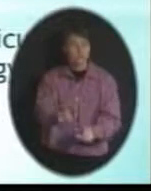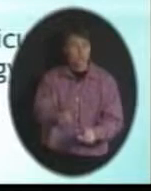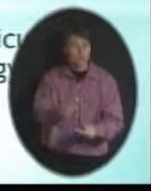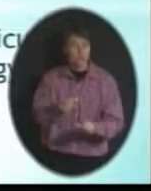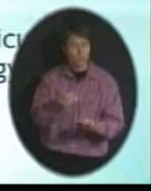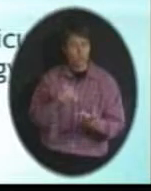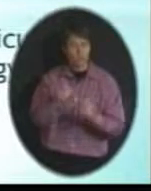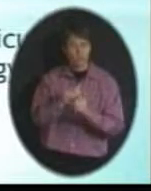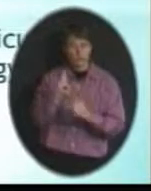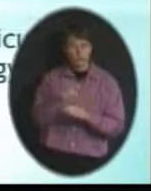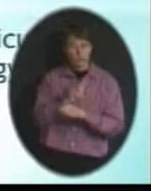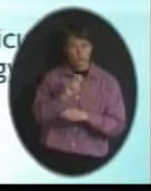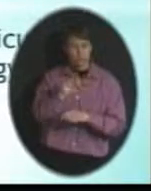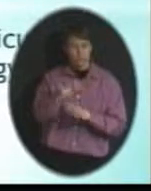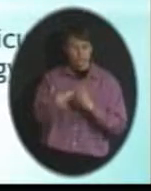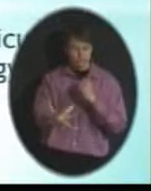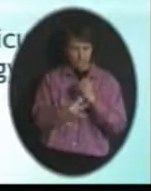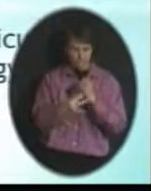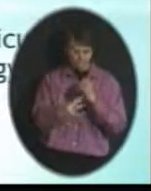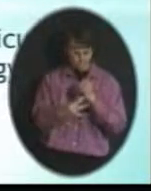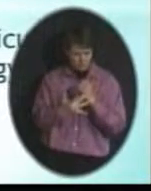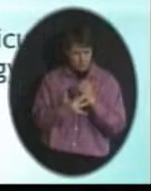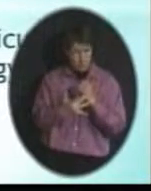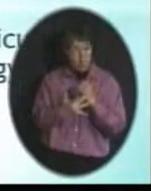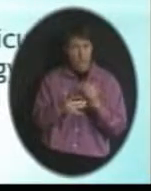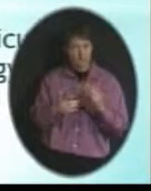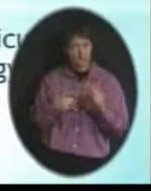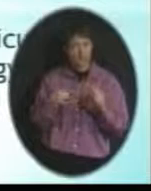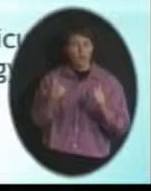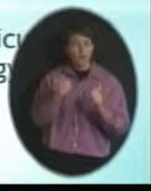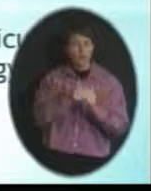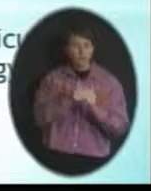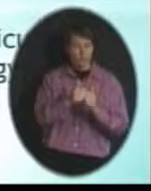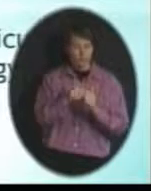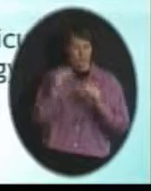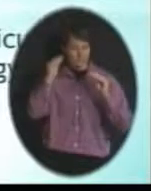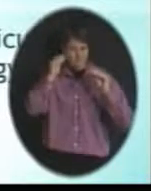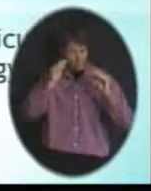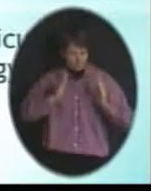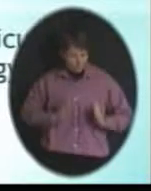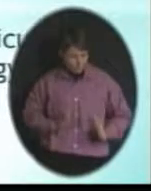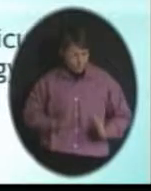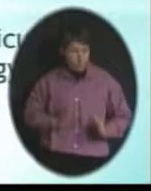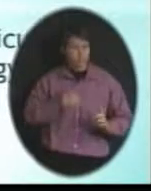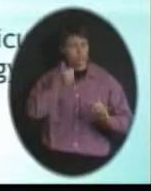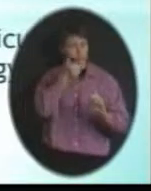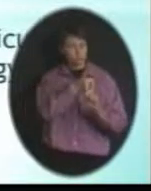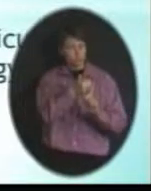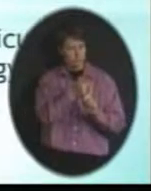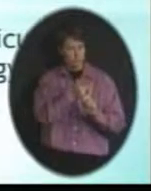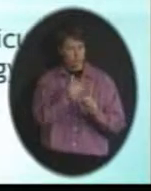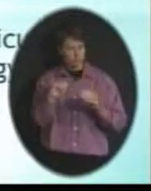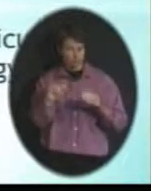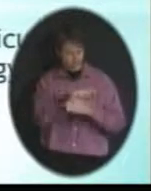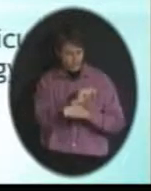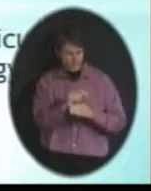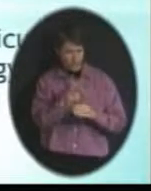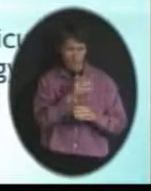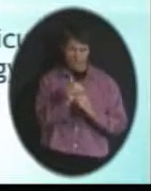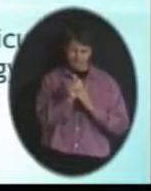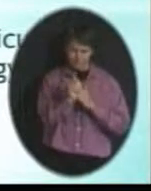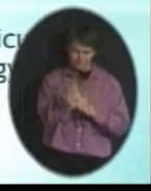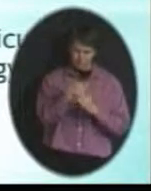the use of technology with an instructor trained to and leading